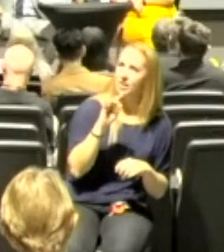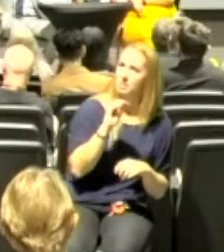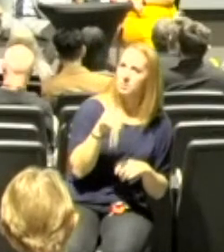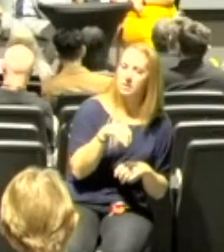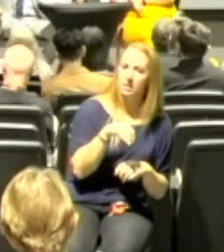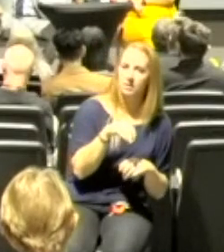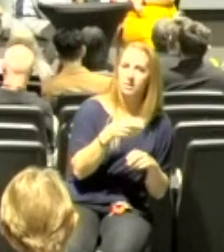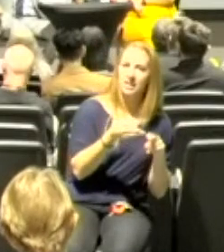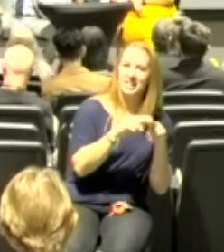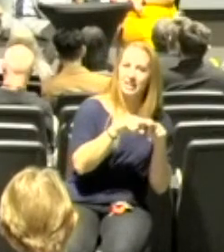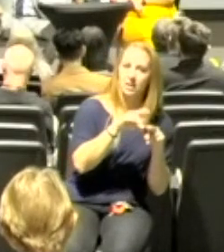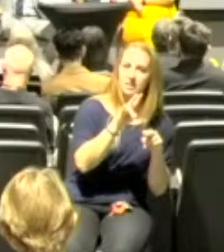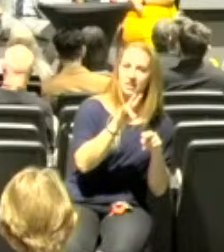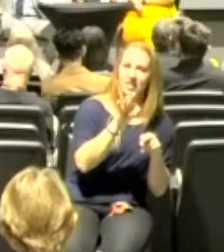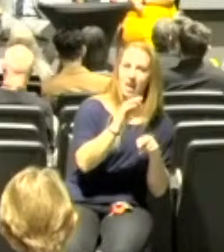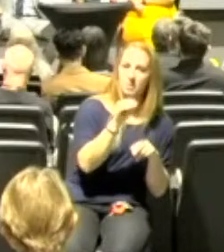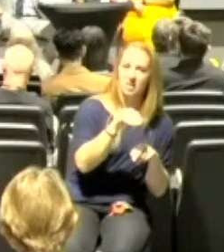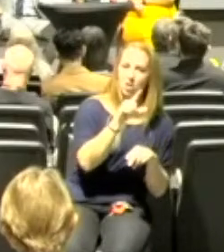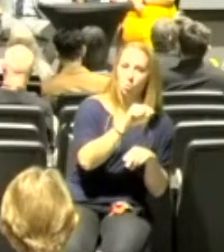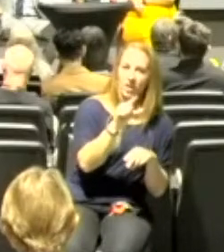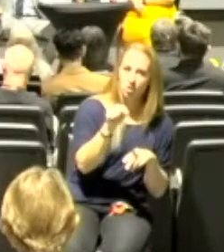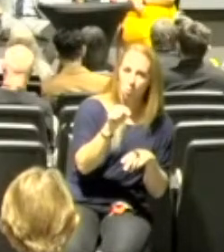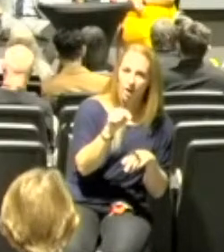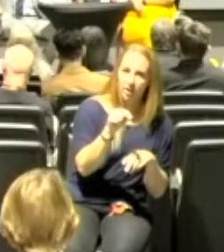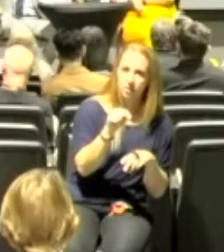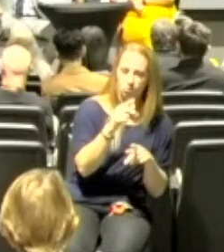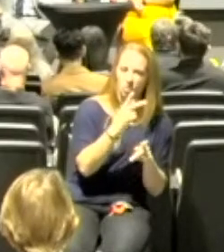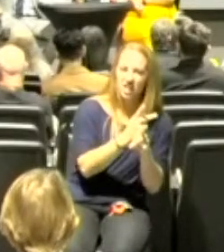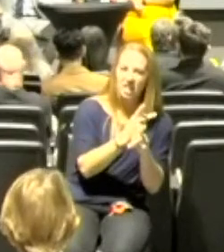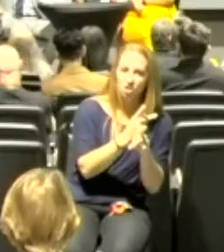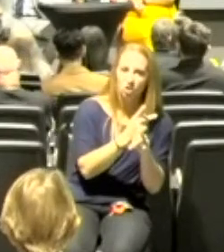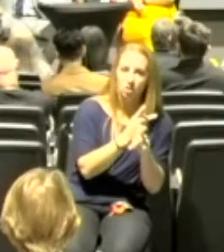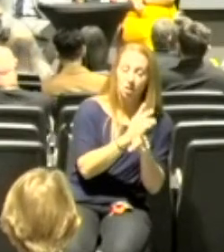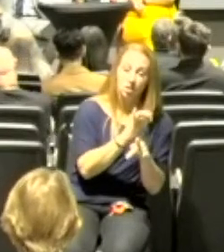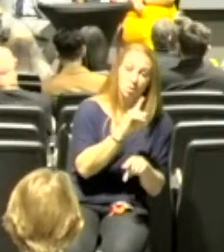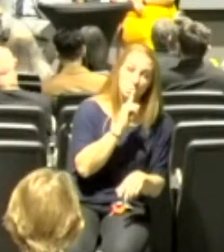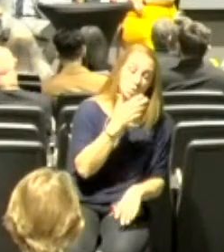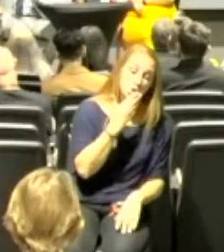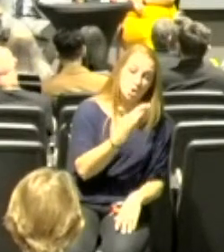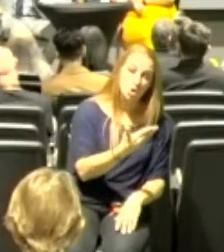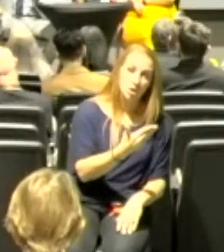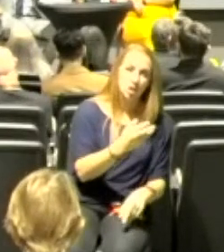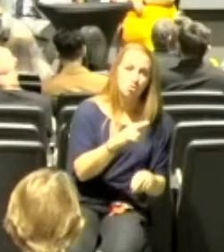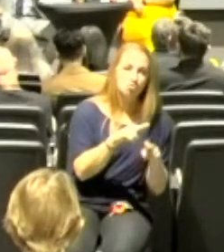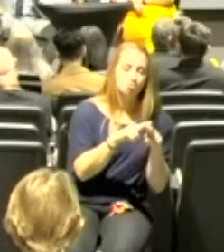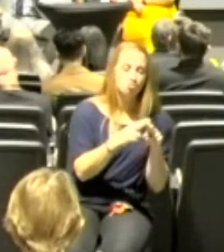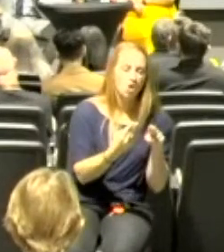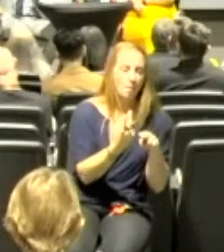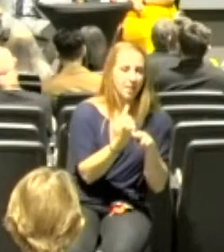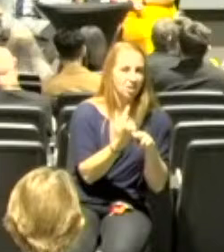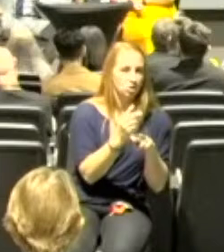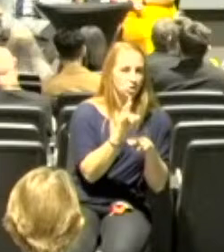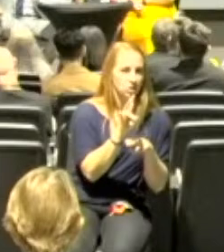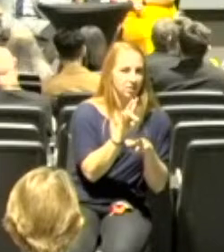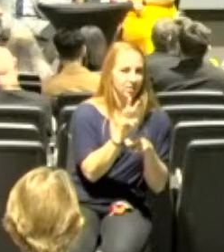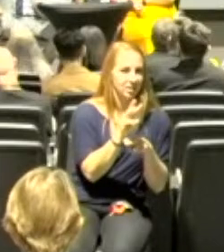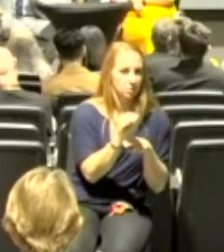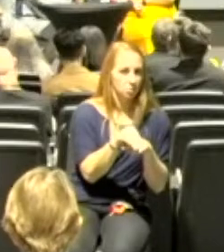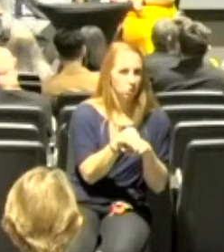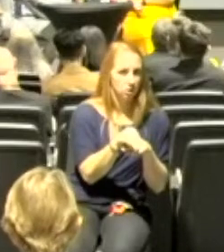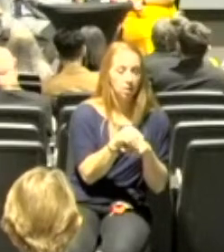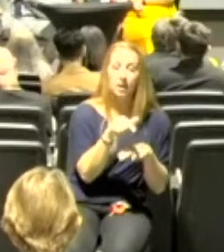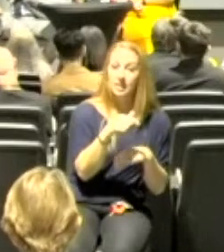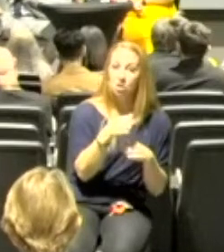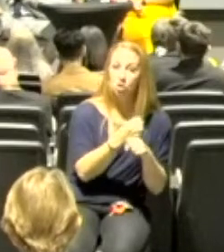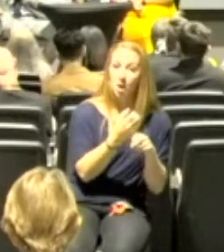79% in 2020 of a retention rate, which is really, really good. It dropped last year to 76%, but